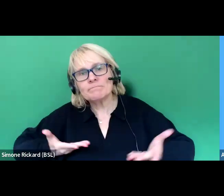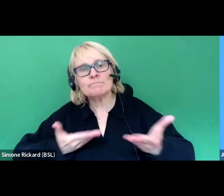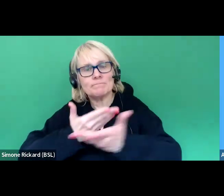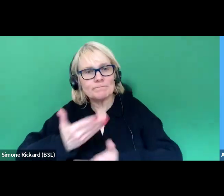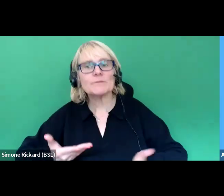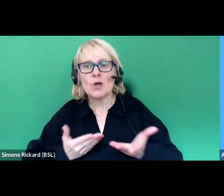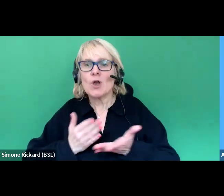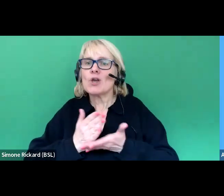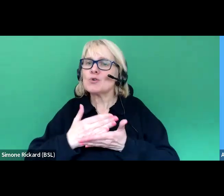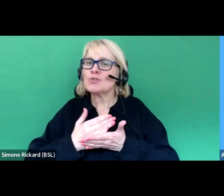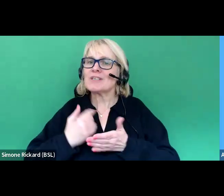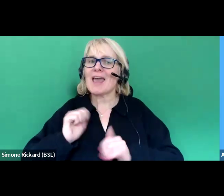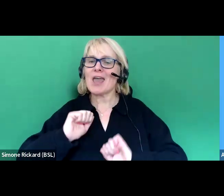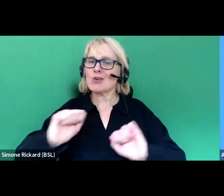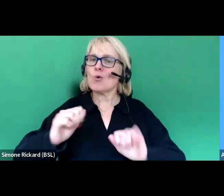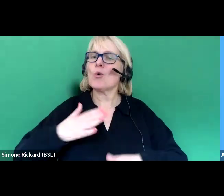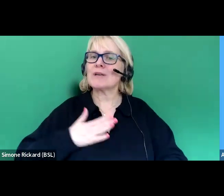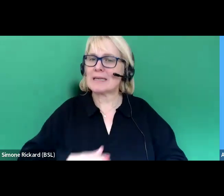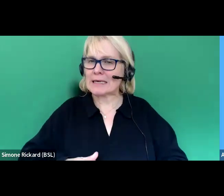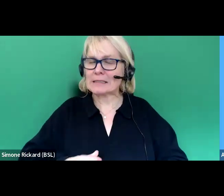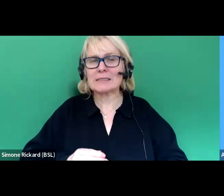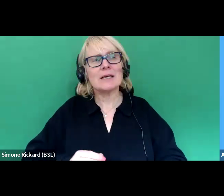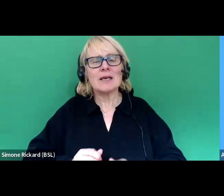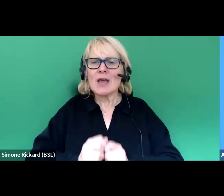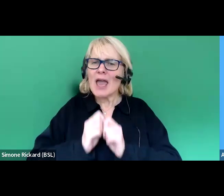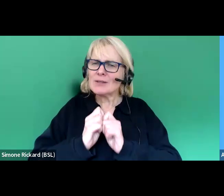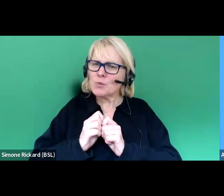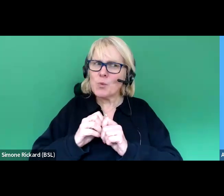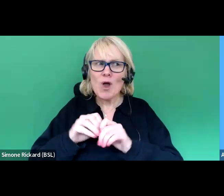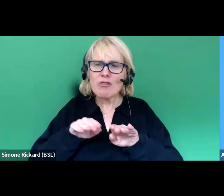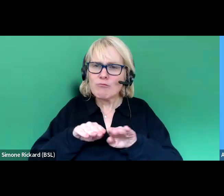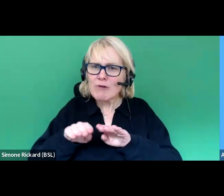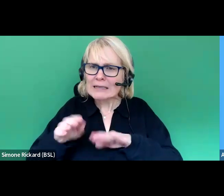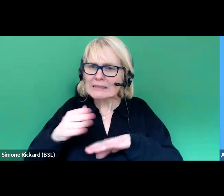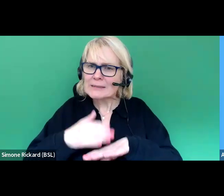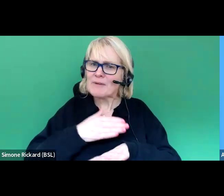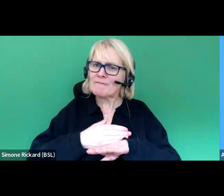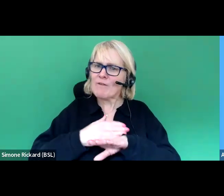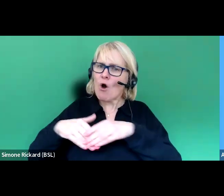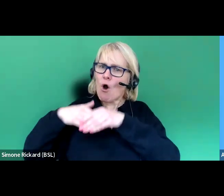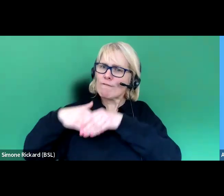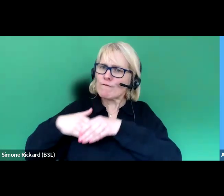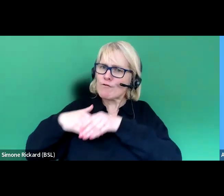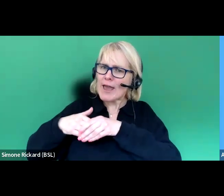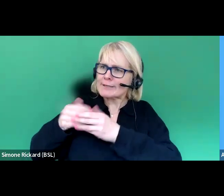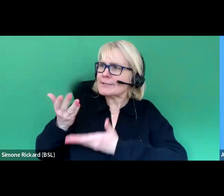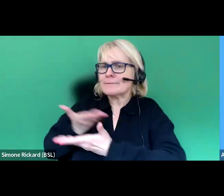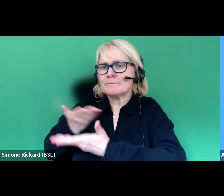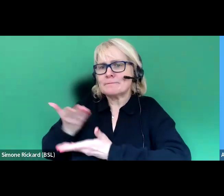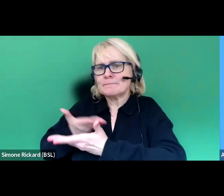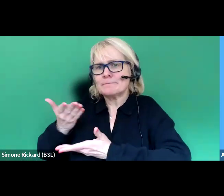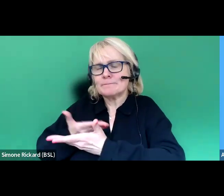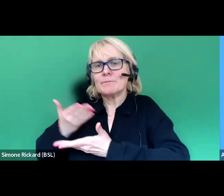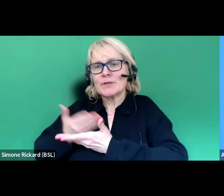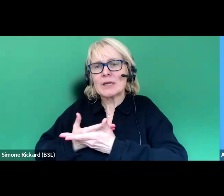you're sharing your access needs. So it's worth practicing this with a friend to be prepared, and you really should be, you